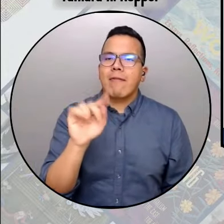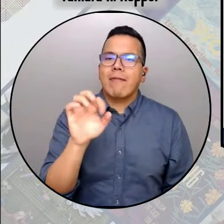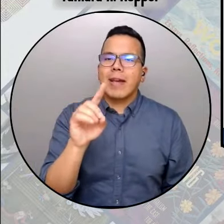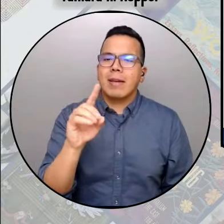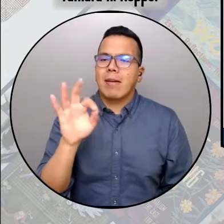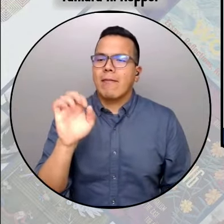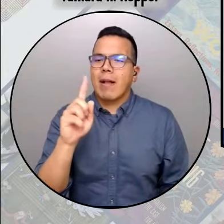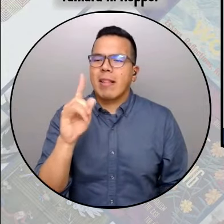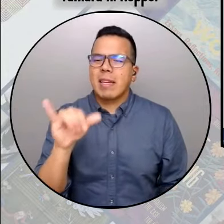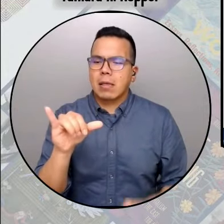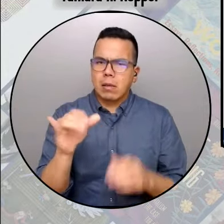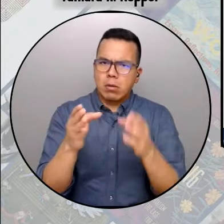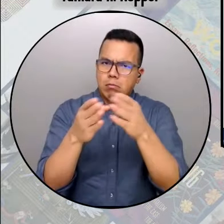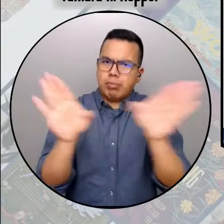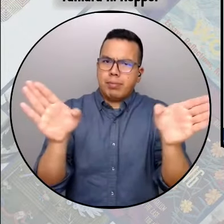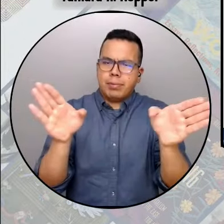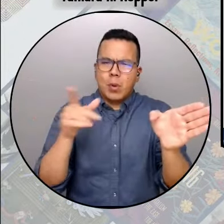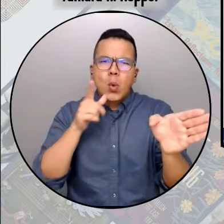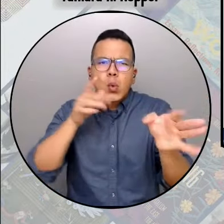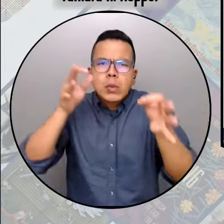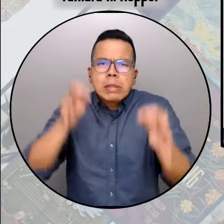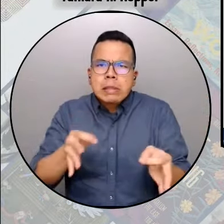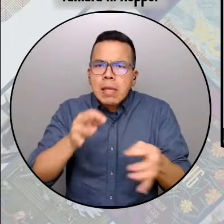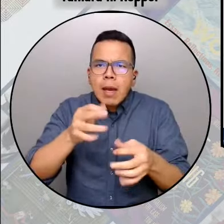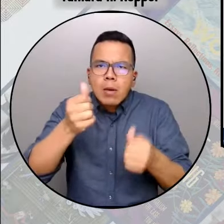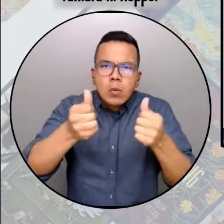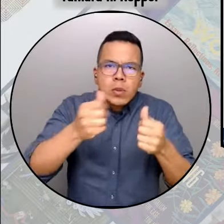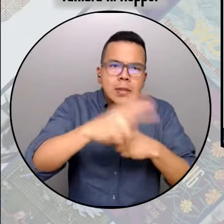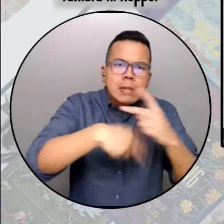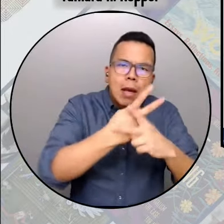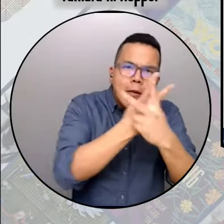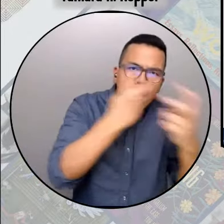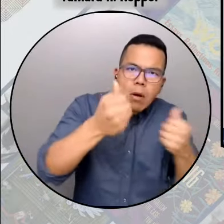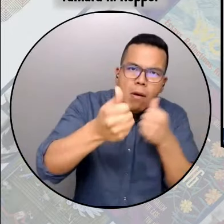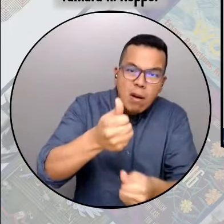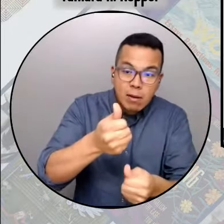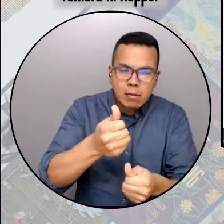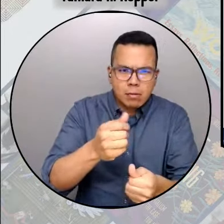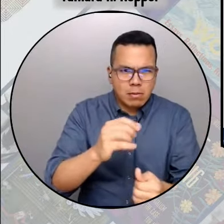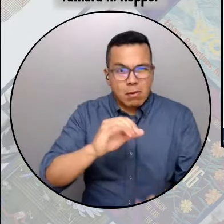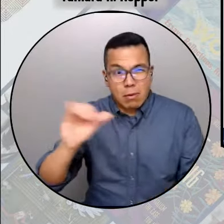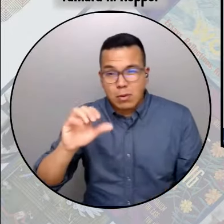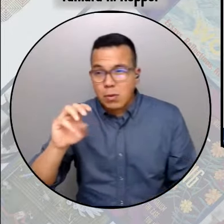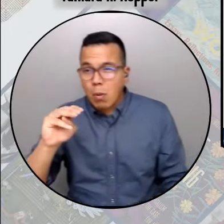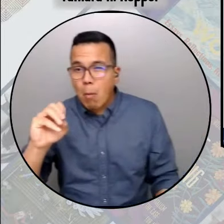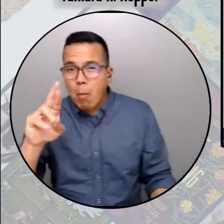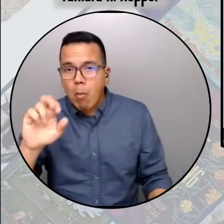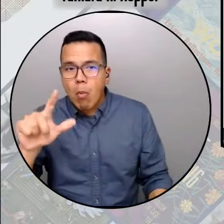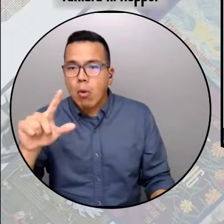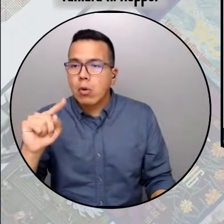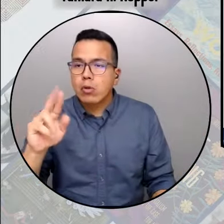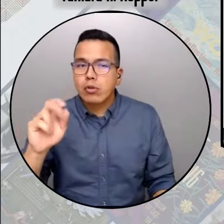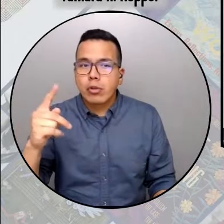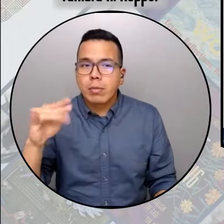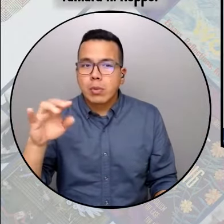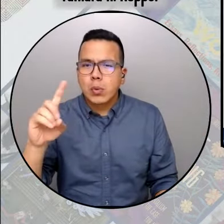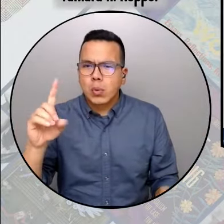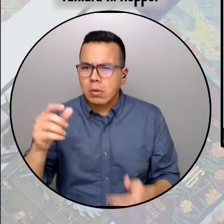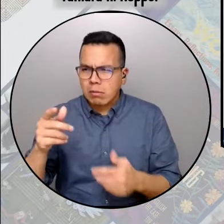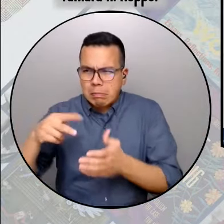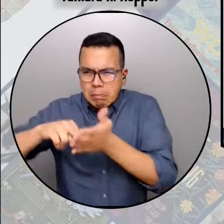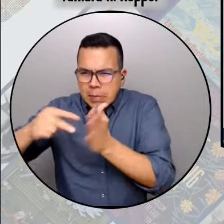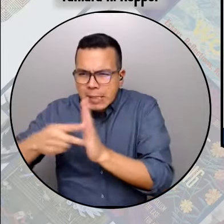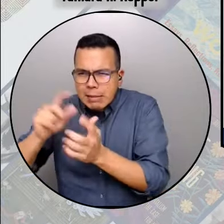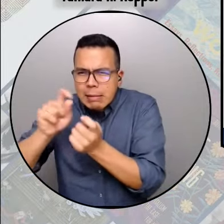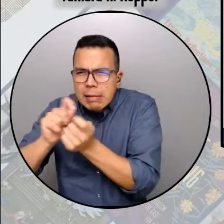aggravated felonies, right? But also the same for moral turpitude. More, you know, as I said, in immigration policy, you often saw